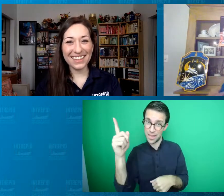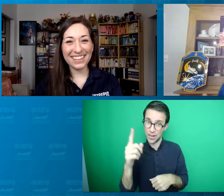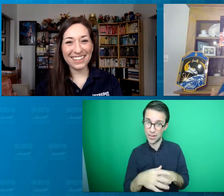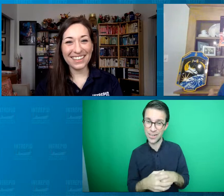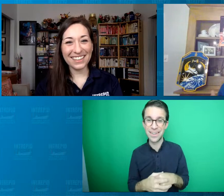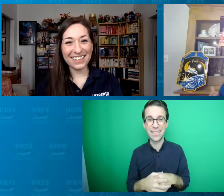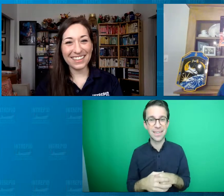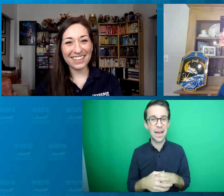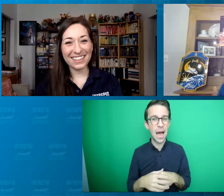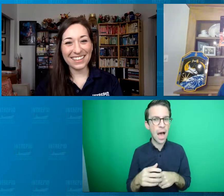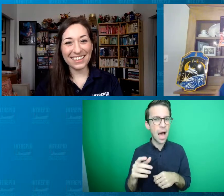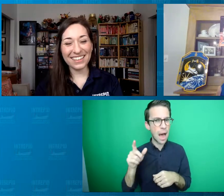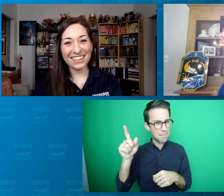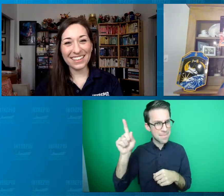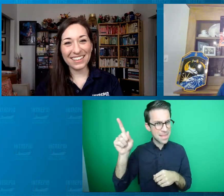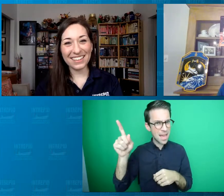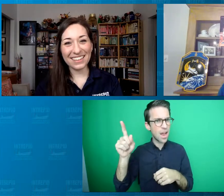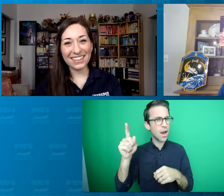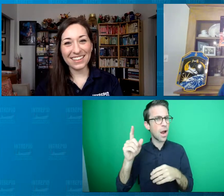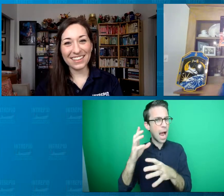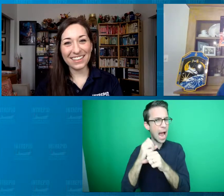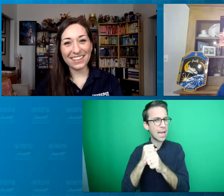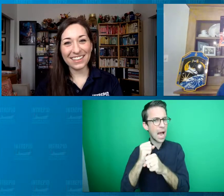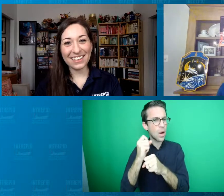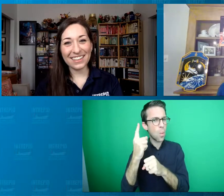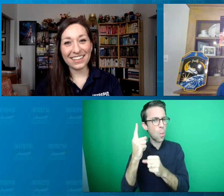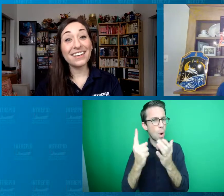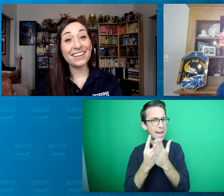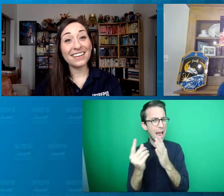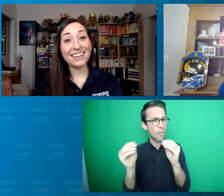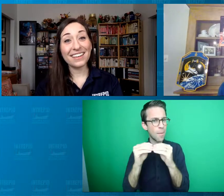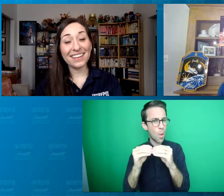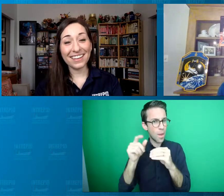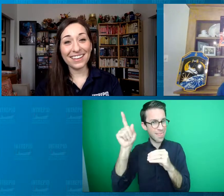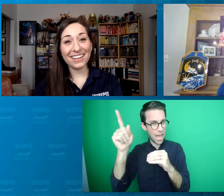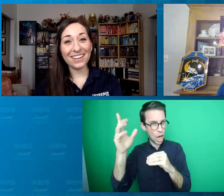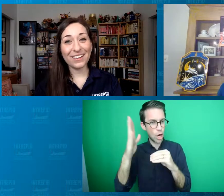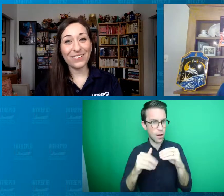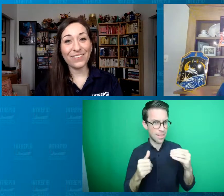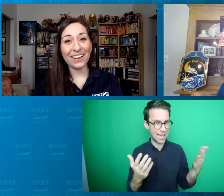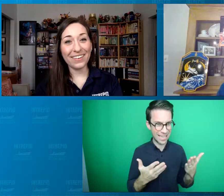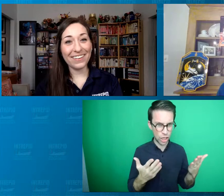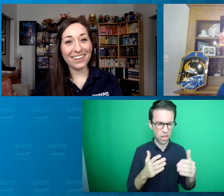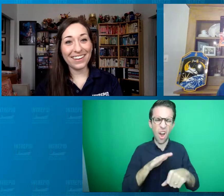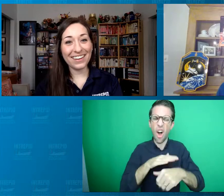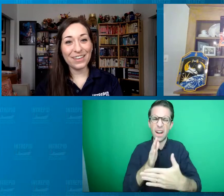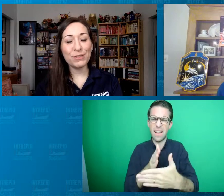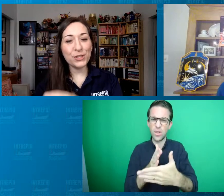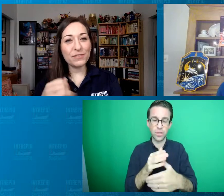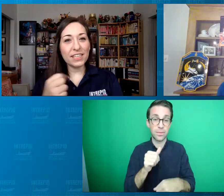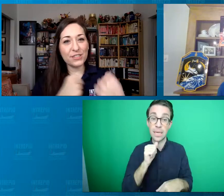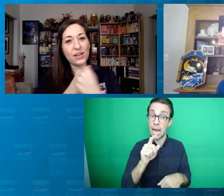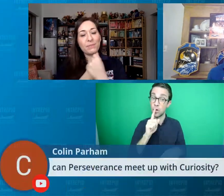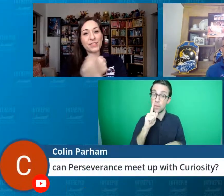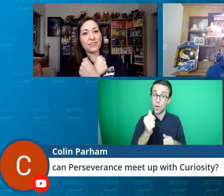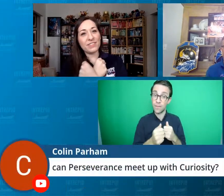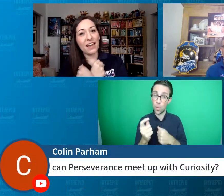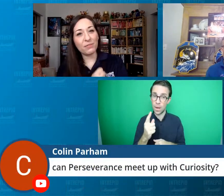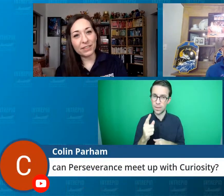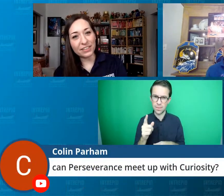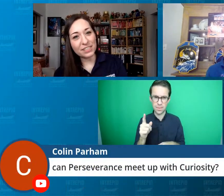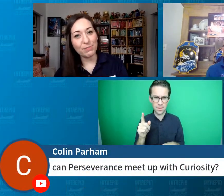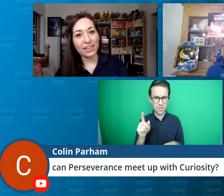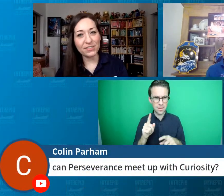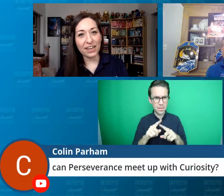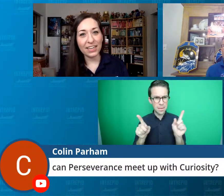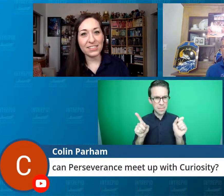an hour more sleep on average in space than I do here on Earth. Not true for everybody though. But you have to strap yourself down